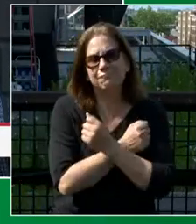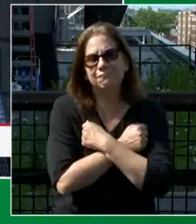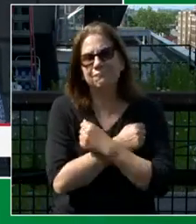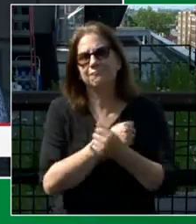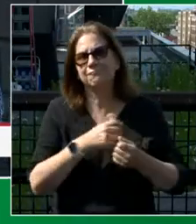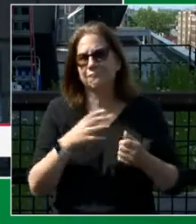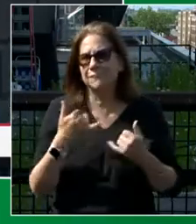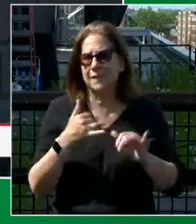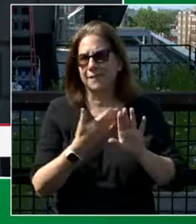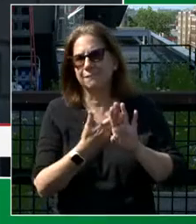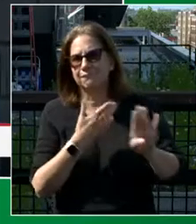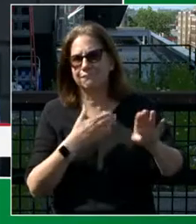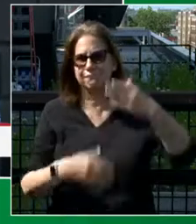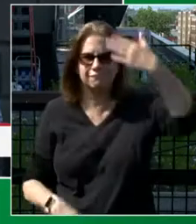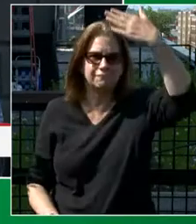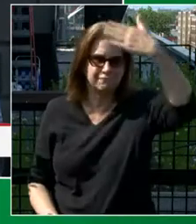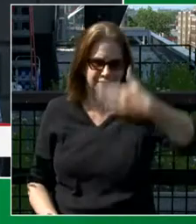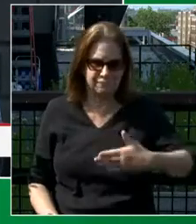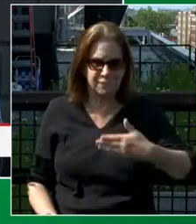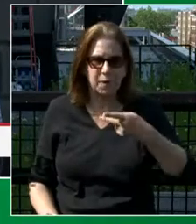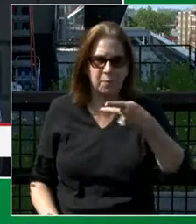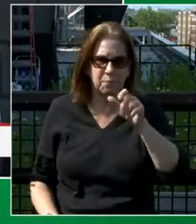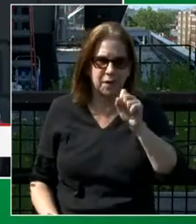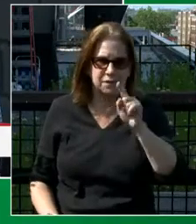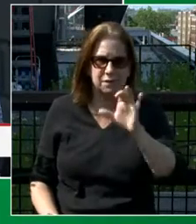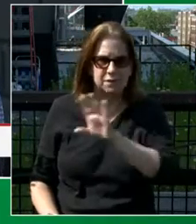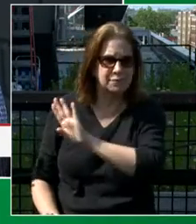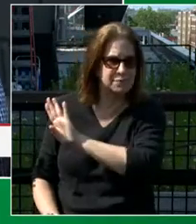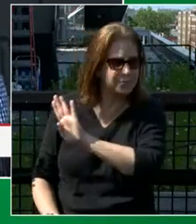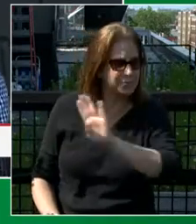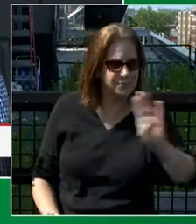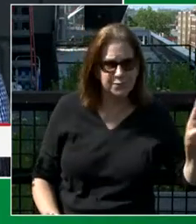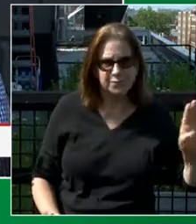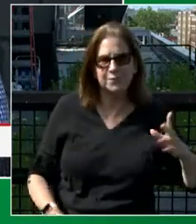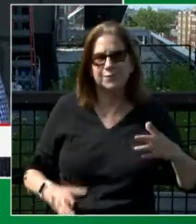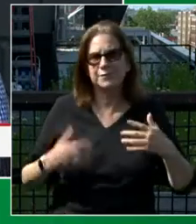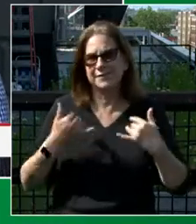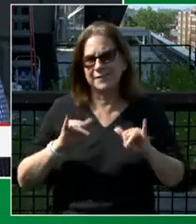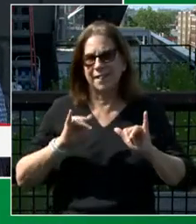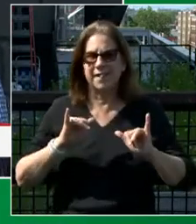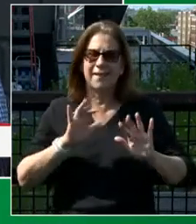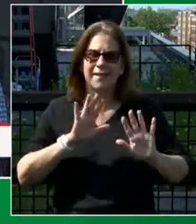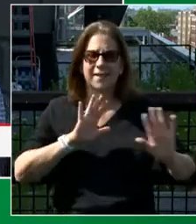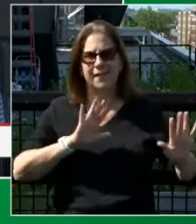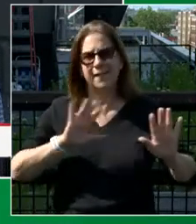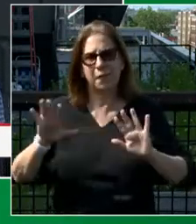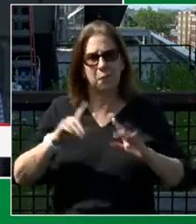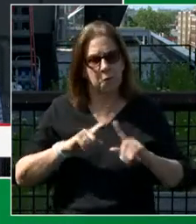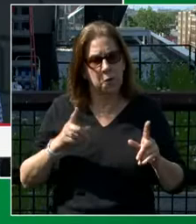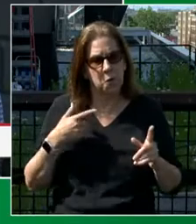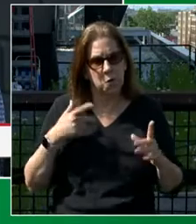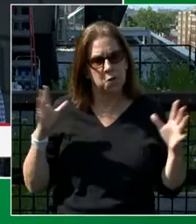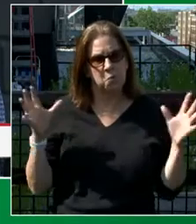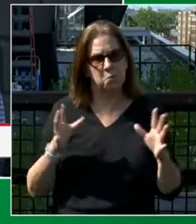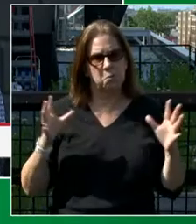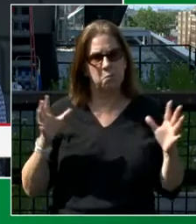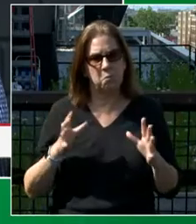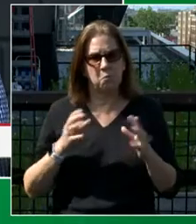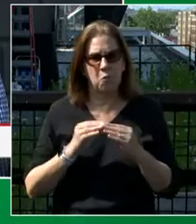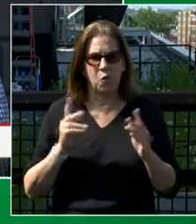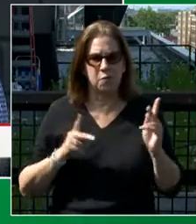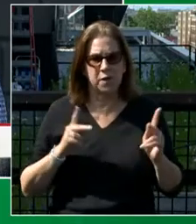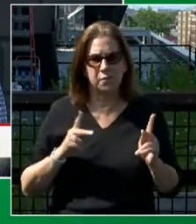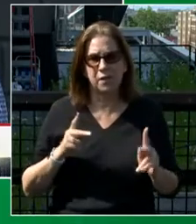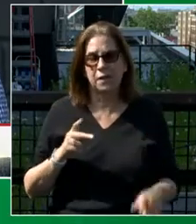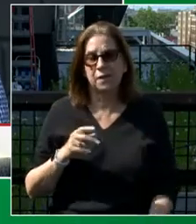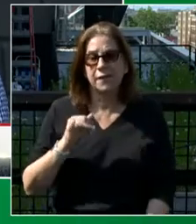of that just barrier there of that plastic interface. We didn't realize how much of a kind of disconnect that had created. It was just challenging